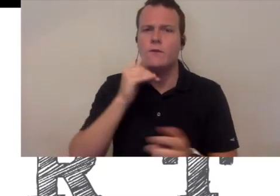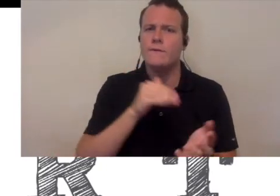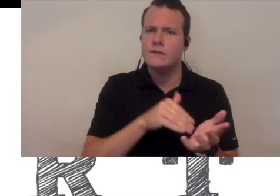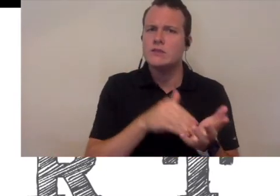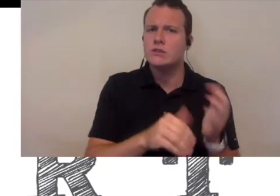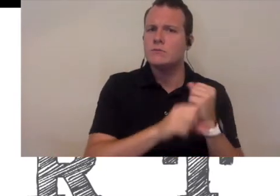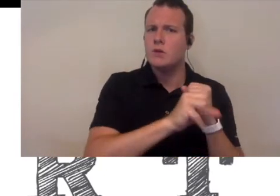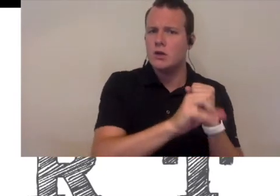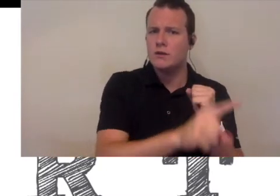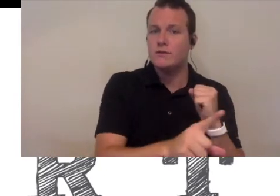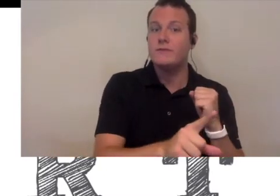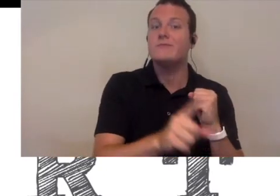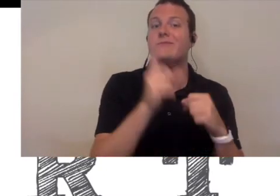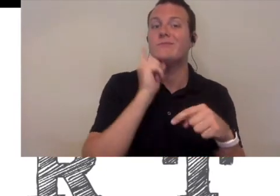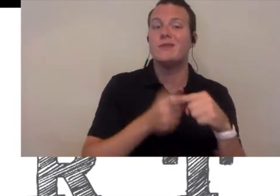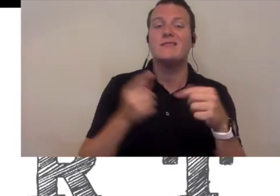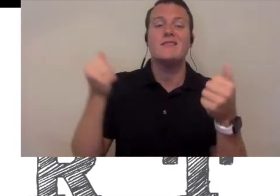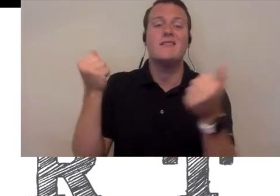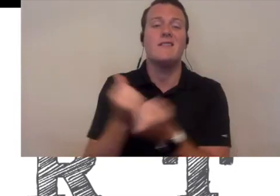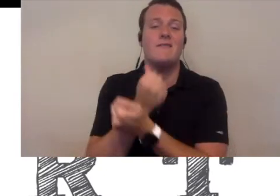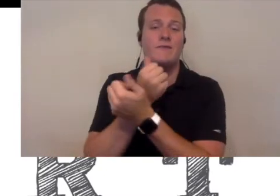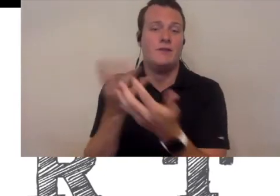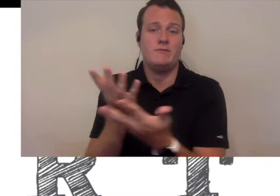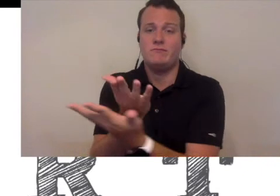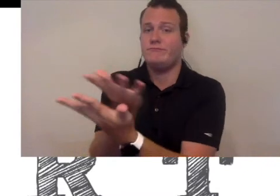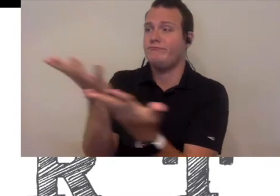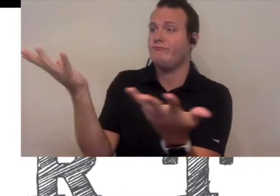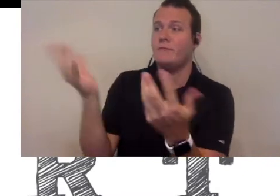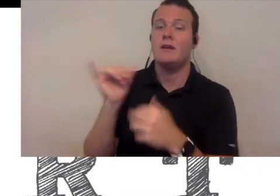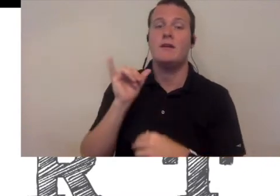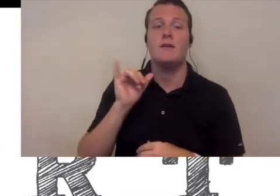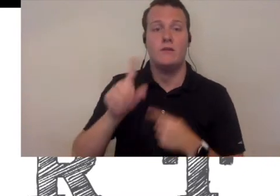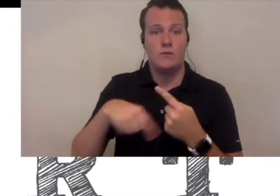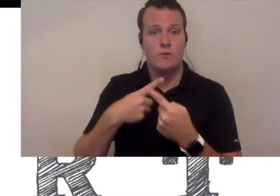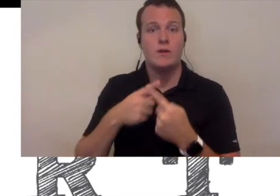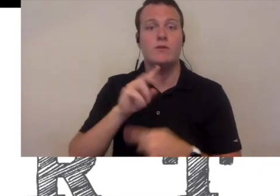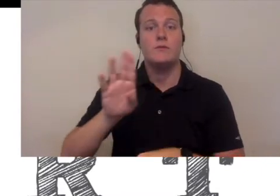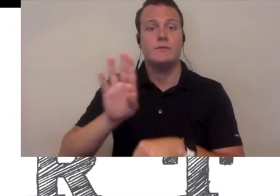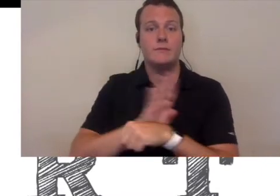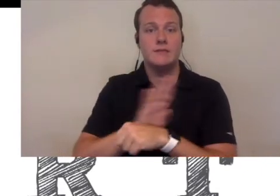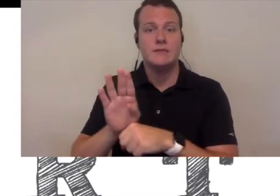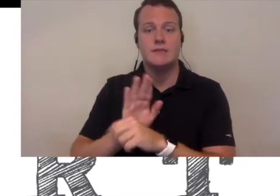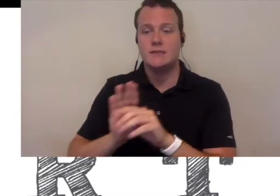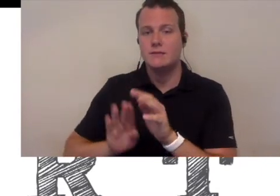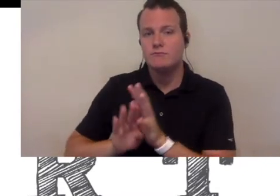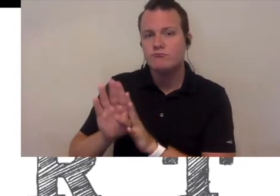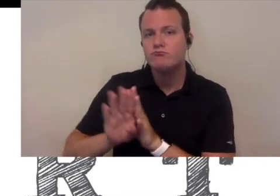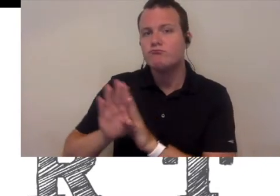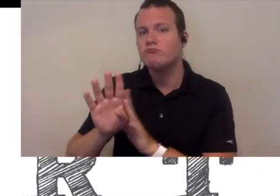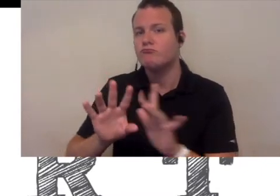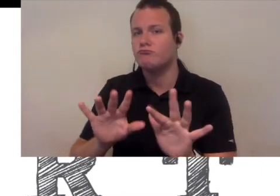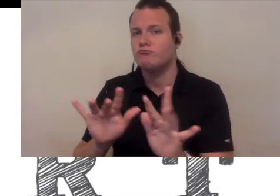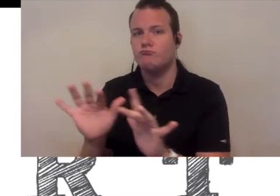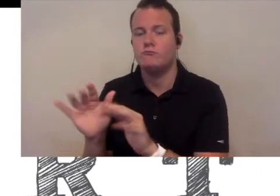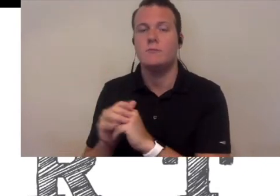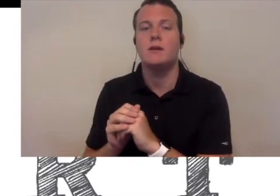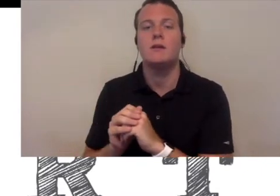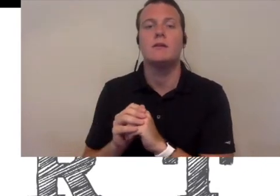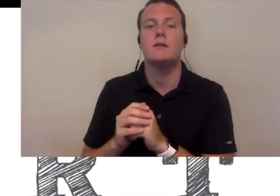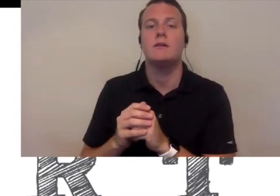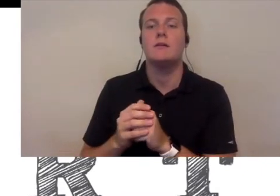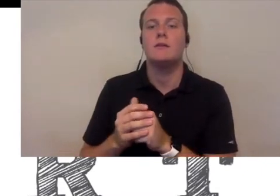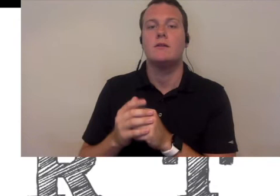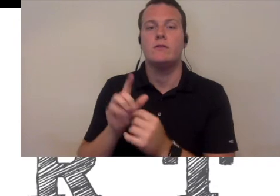with everything. As you start to build your practices, as you start to work with individuals, these